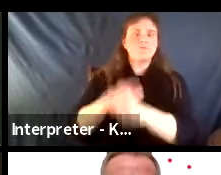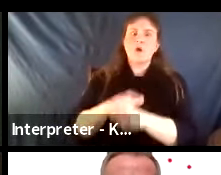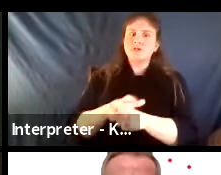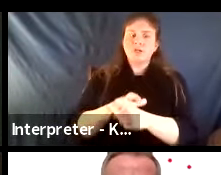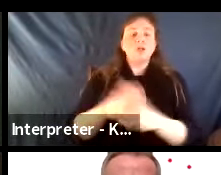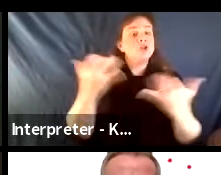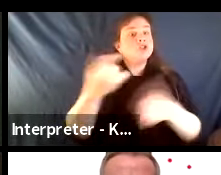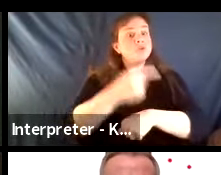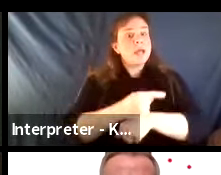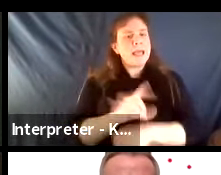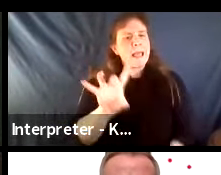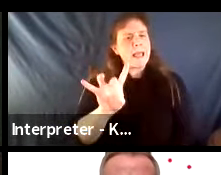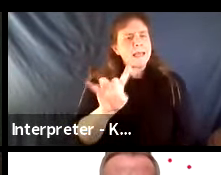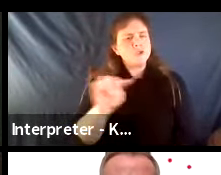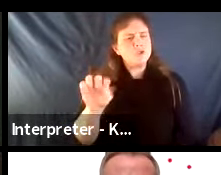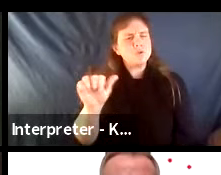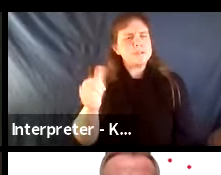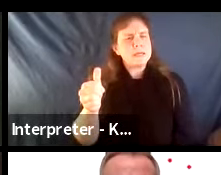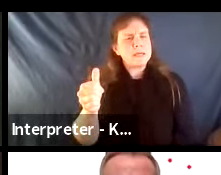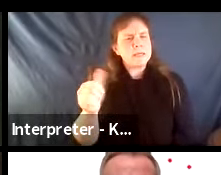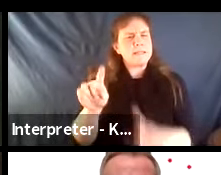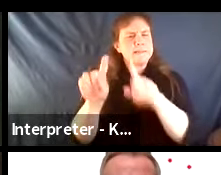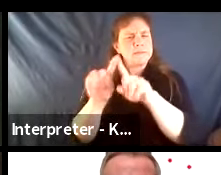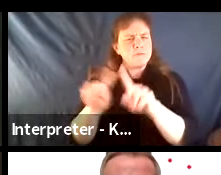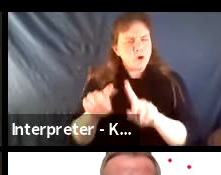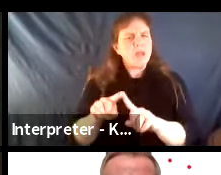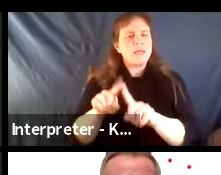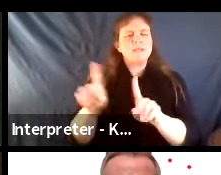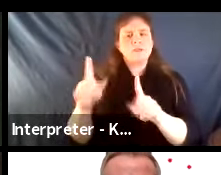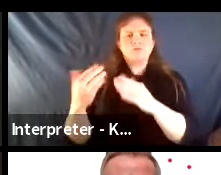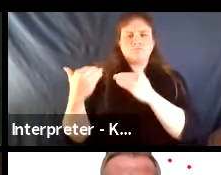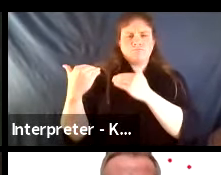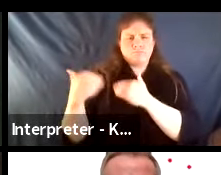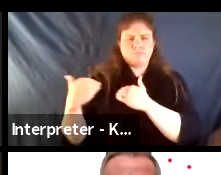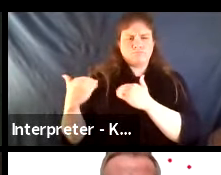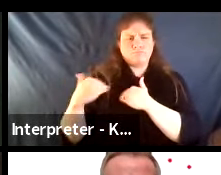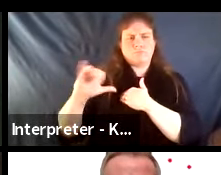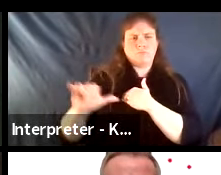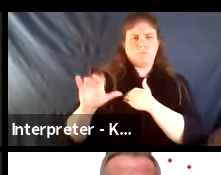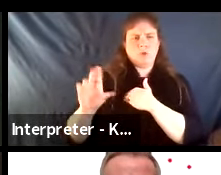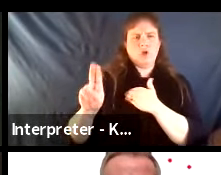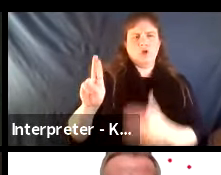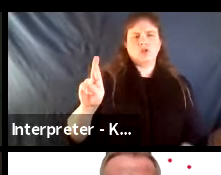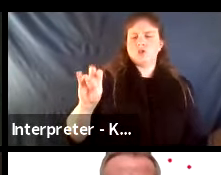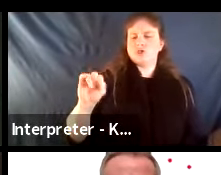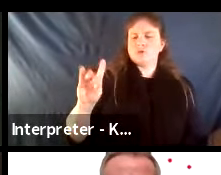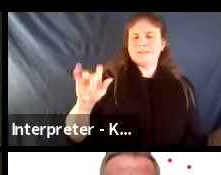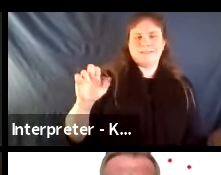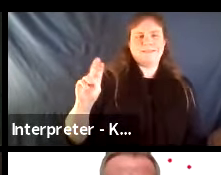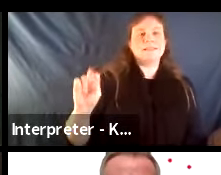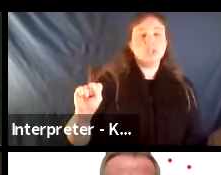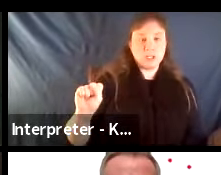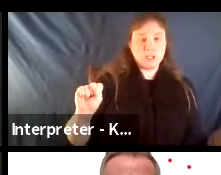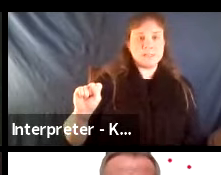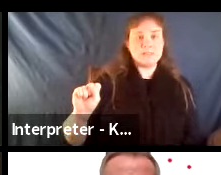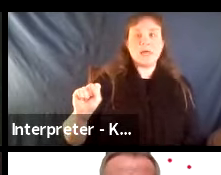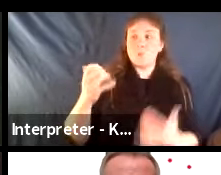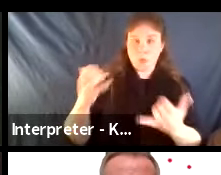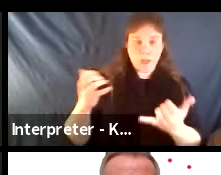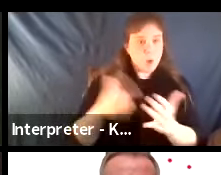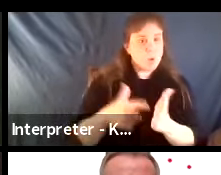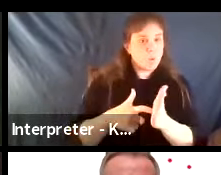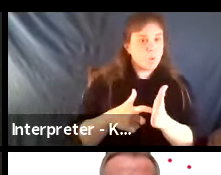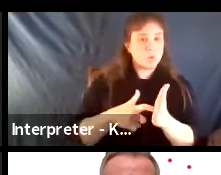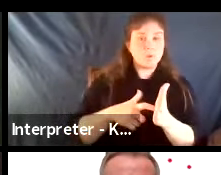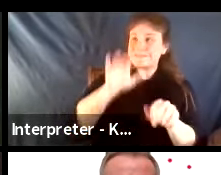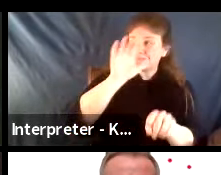10 jurisdictions in local government that want grocery stores to give hazard pay because grocery store workers